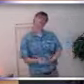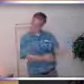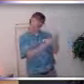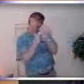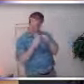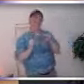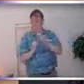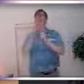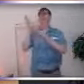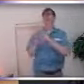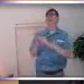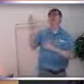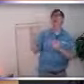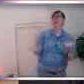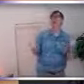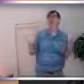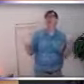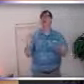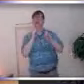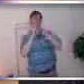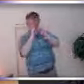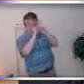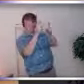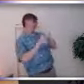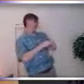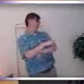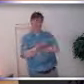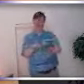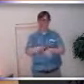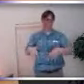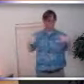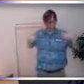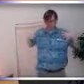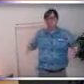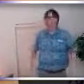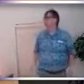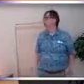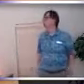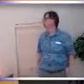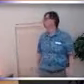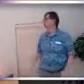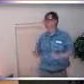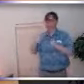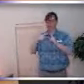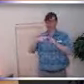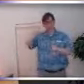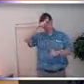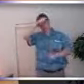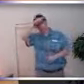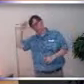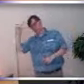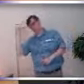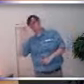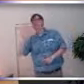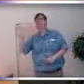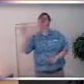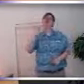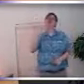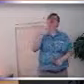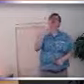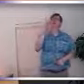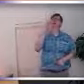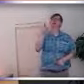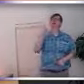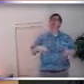up. So what is the answer? Not to be fearful? Well, it's to remember that you are love, and in